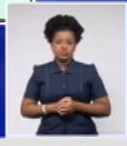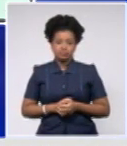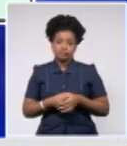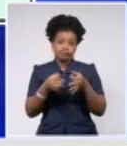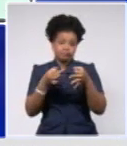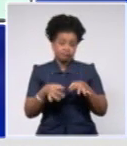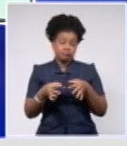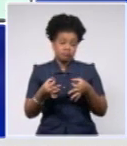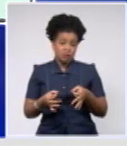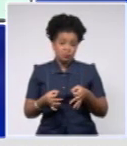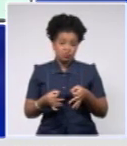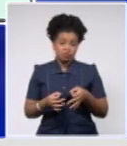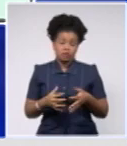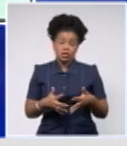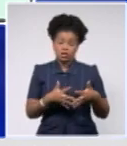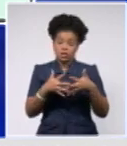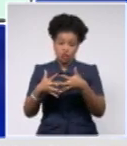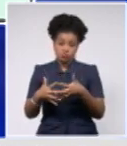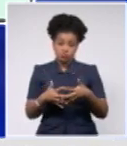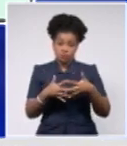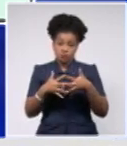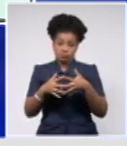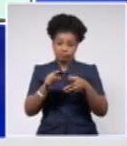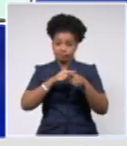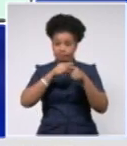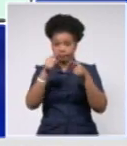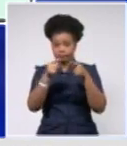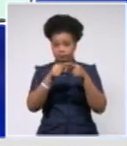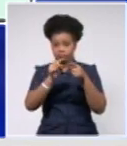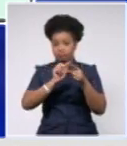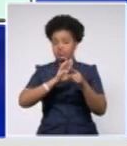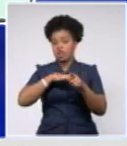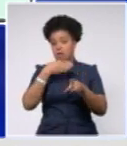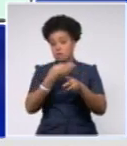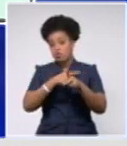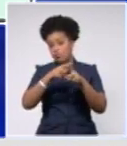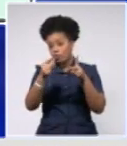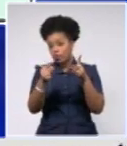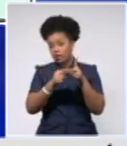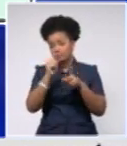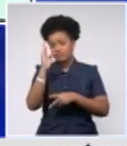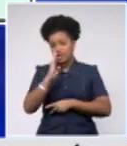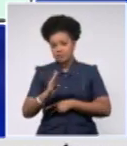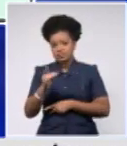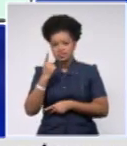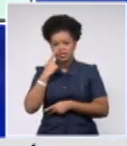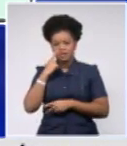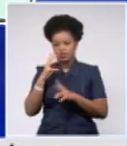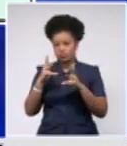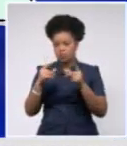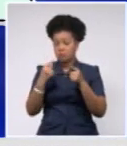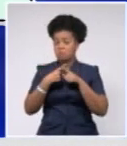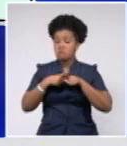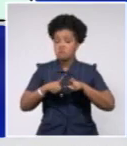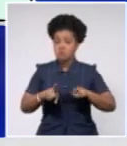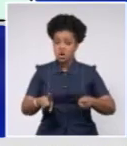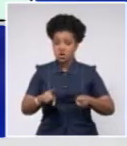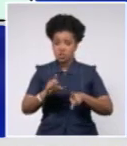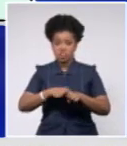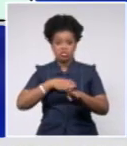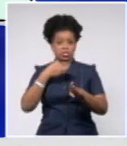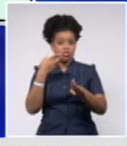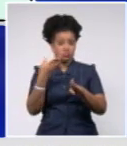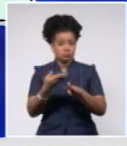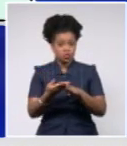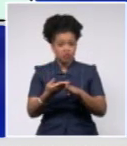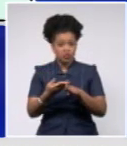Colombia, Mexico, Argentina, Chile, Canada, Bolivia, Ecuador, the